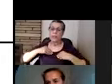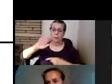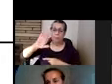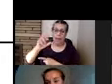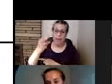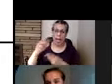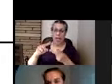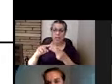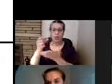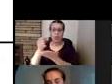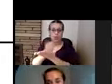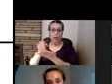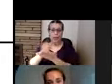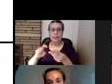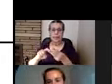credit, and EBT.